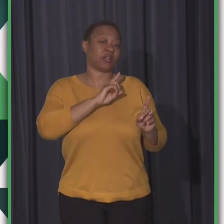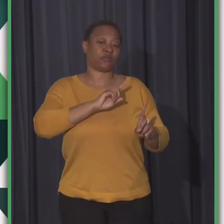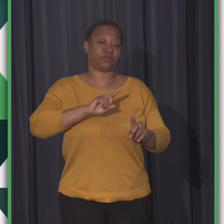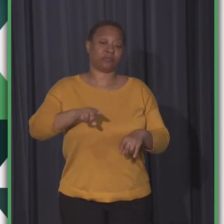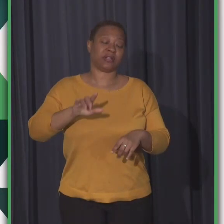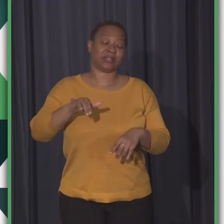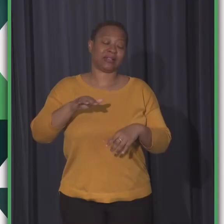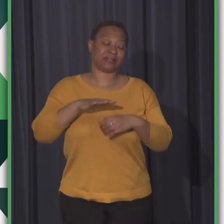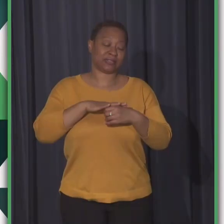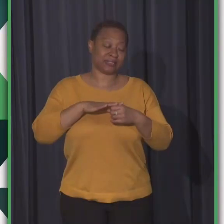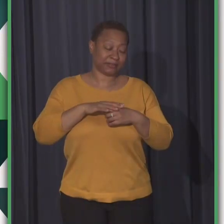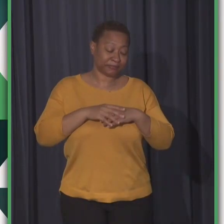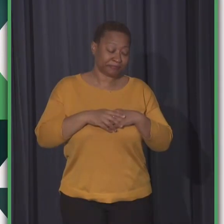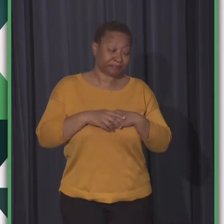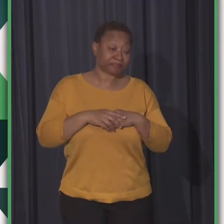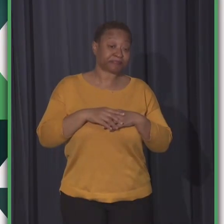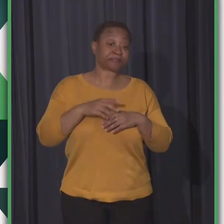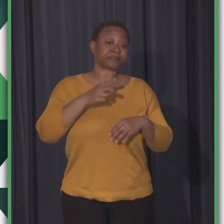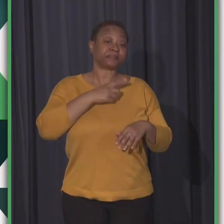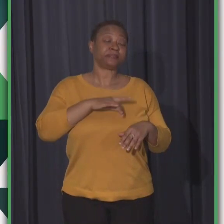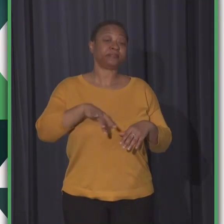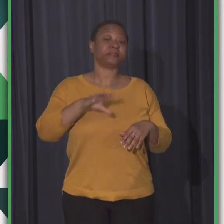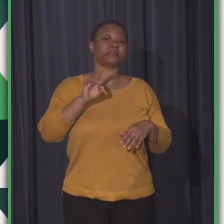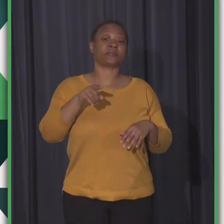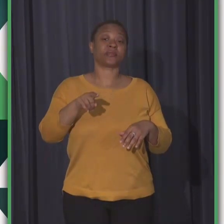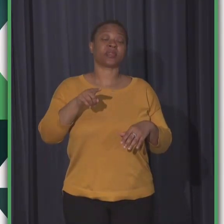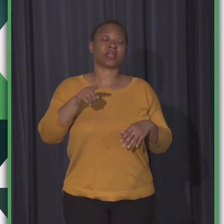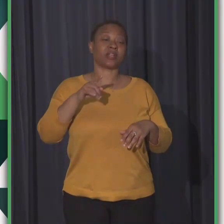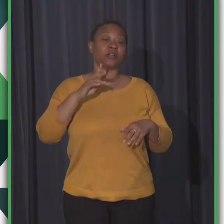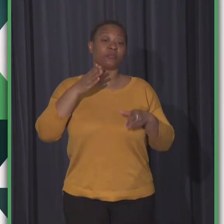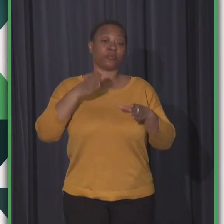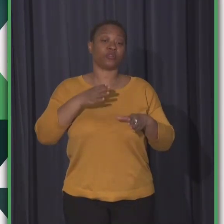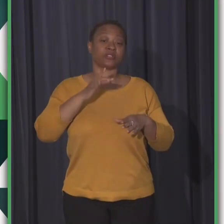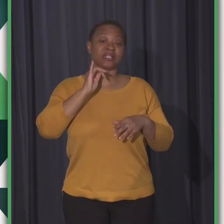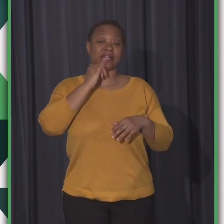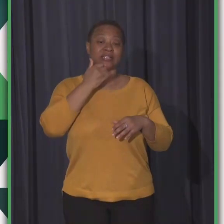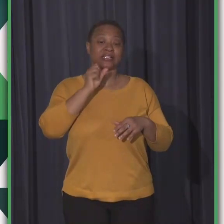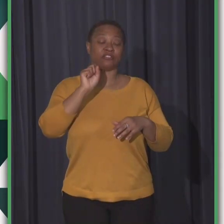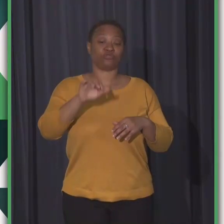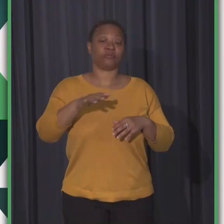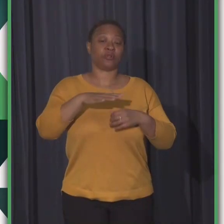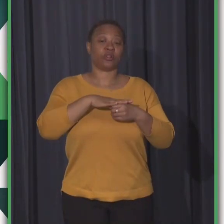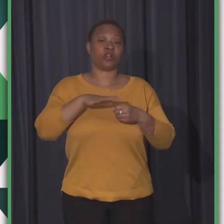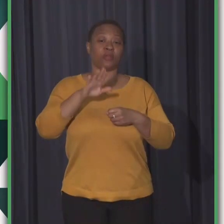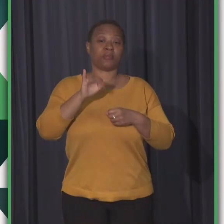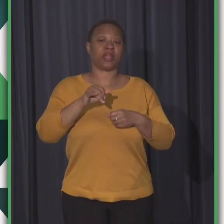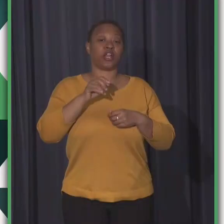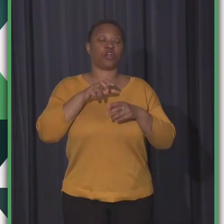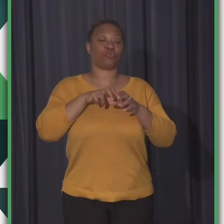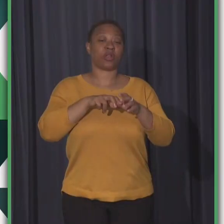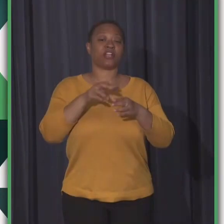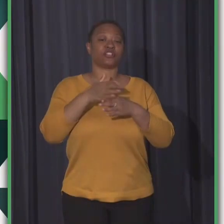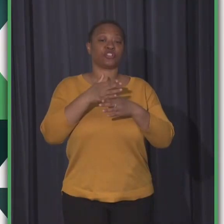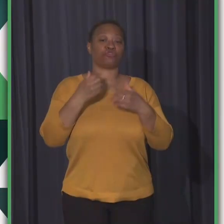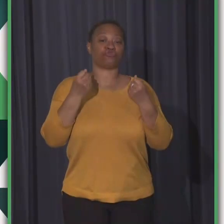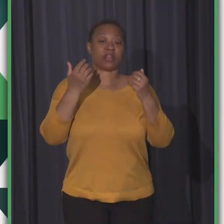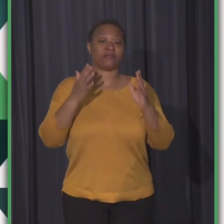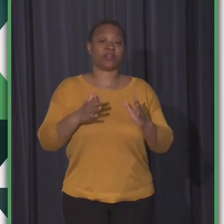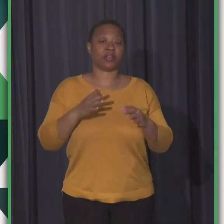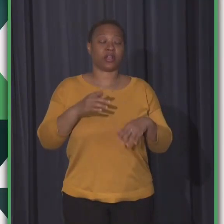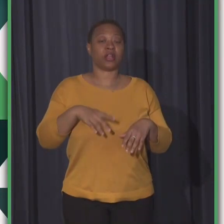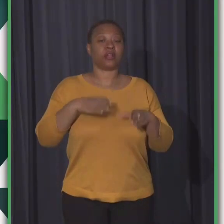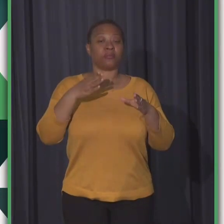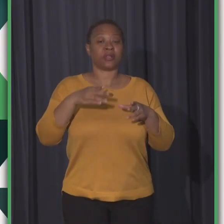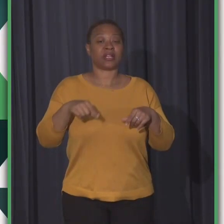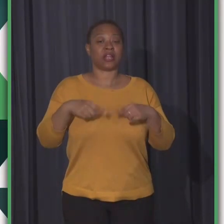to the scene. Detectives determined that the victim was accidentally dropped off at the location by a rideshare driver. The victim got into